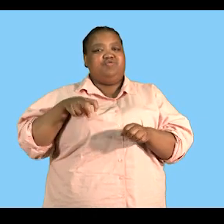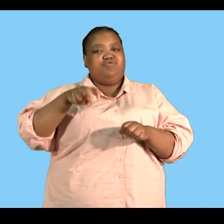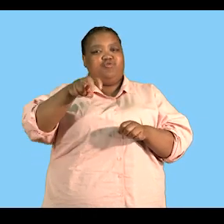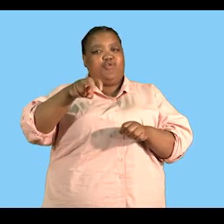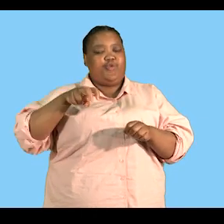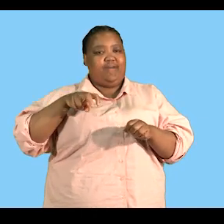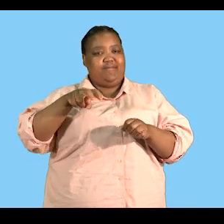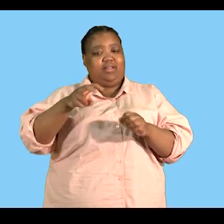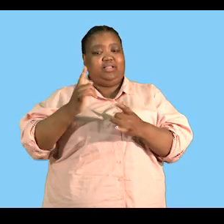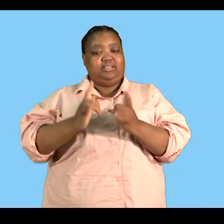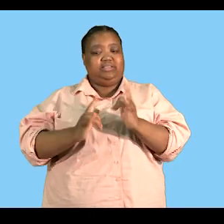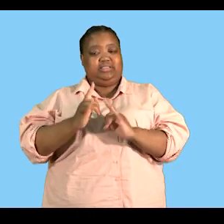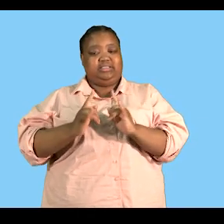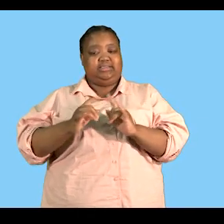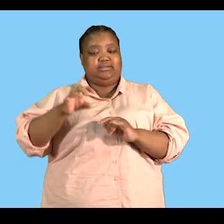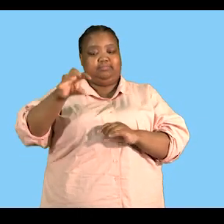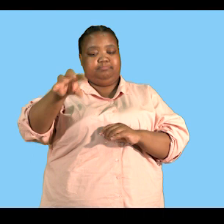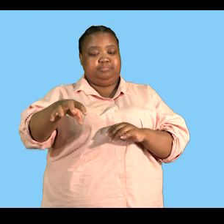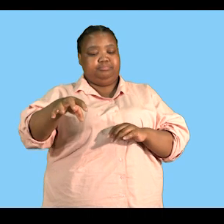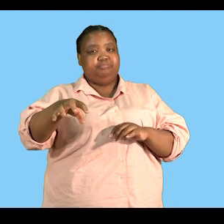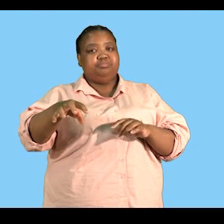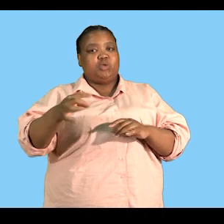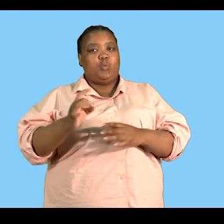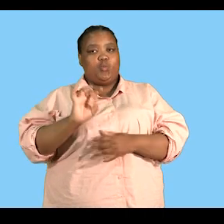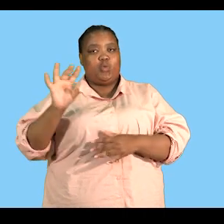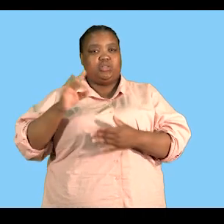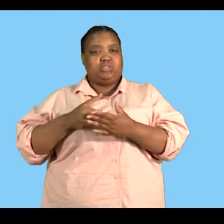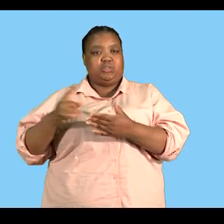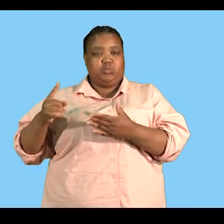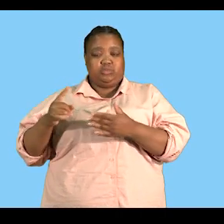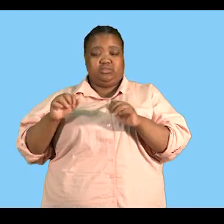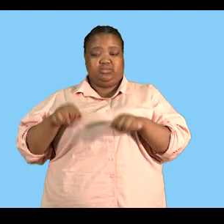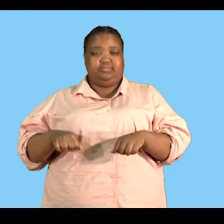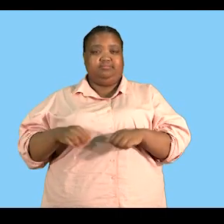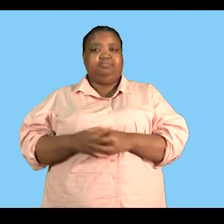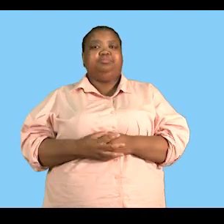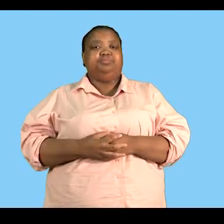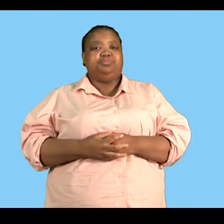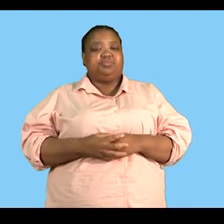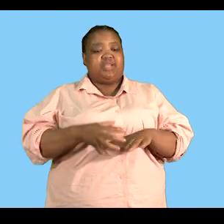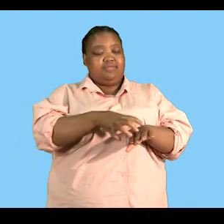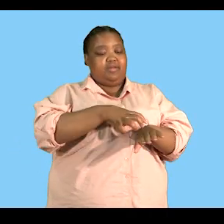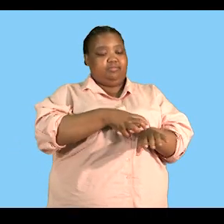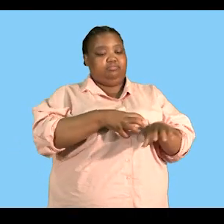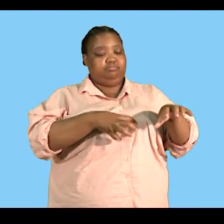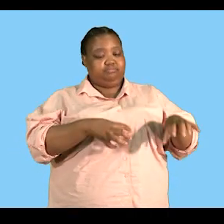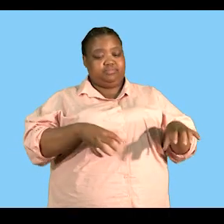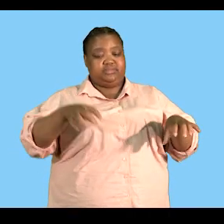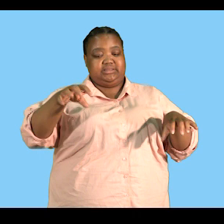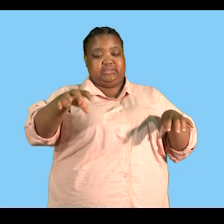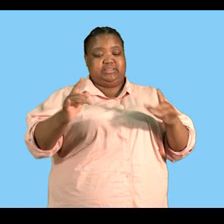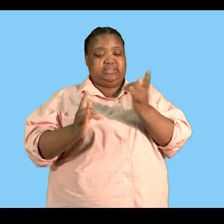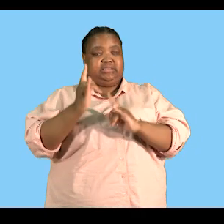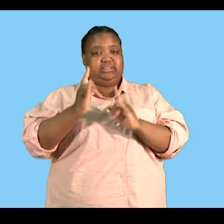is important. The distance from the city to his farm, another one, is 90 kilometers. And